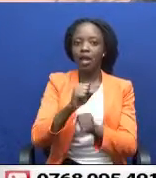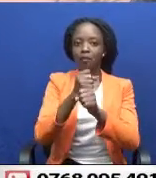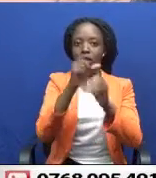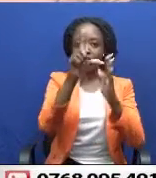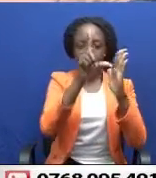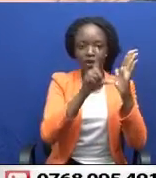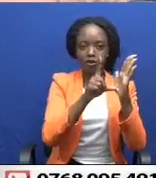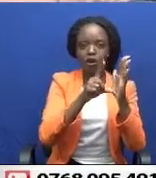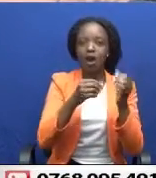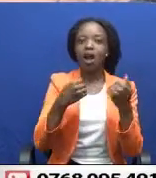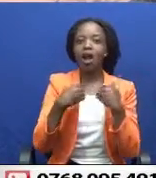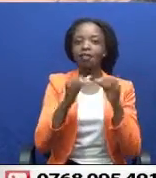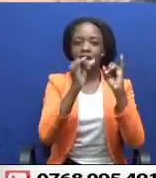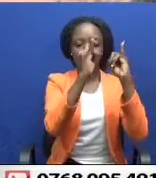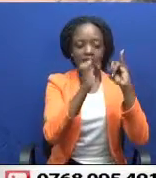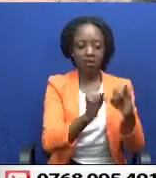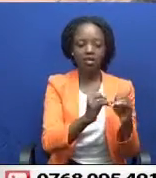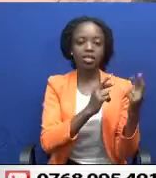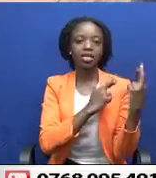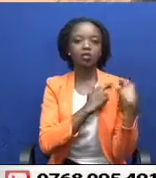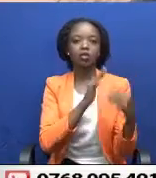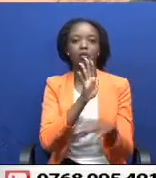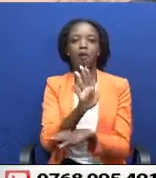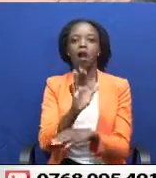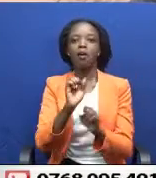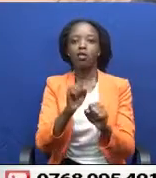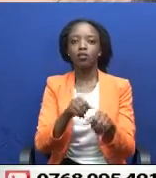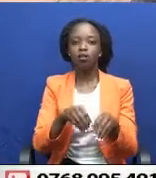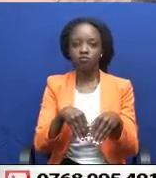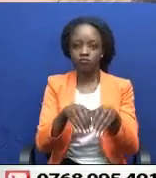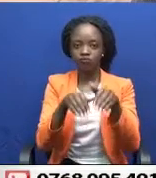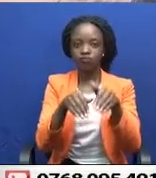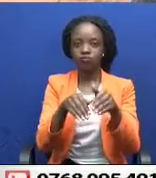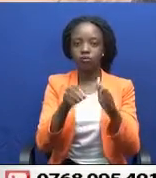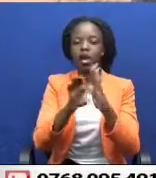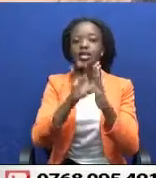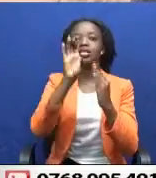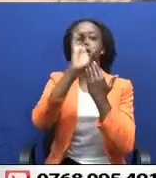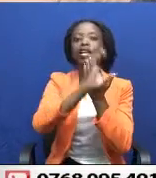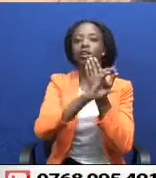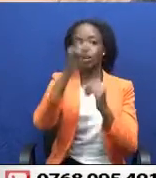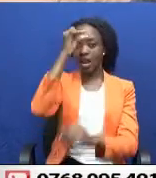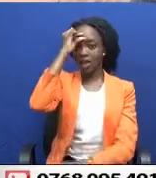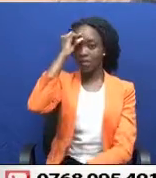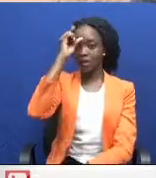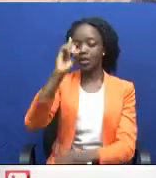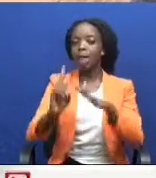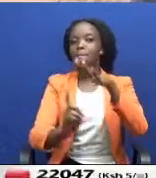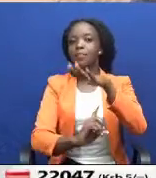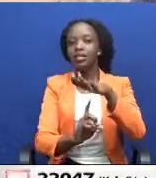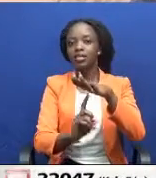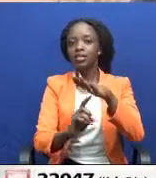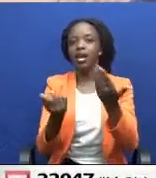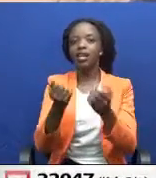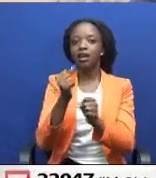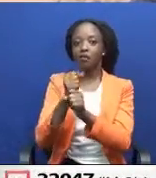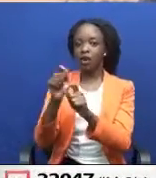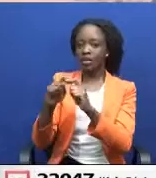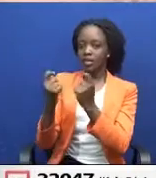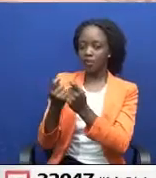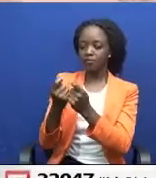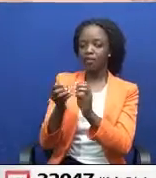arm of government and ought not to have been addressed by a circular to government ministries, departments and agencies.